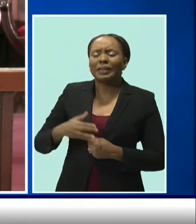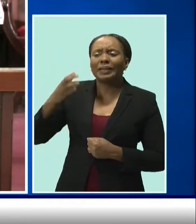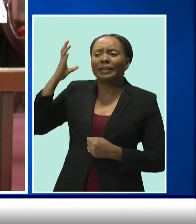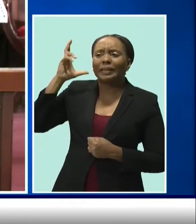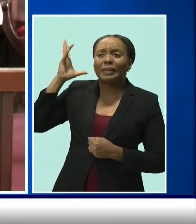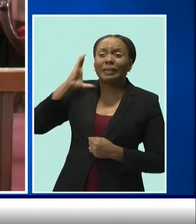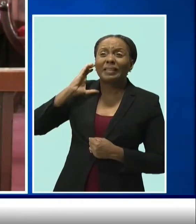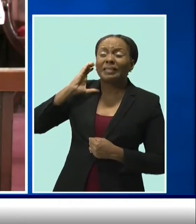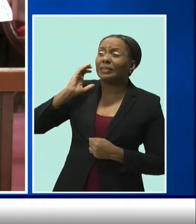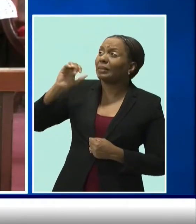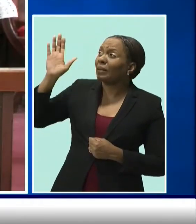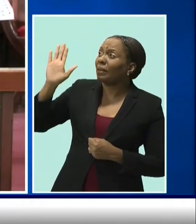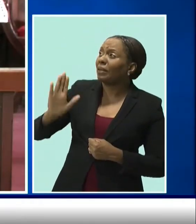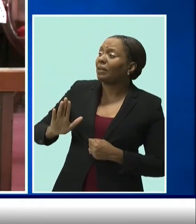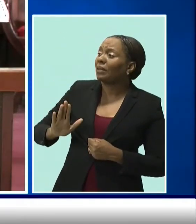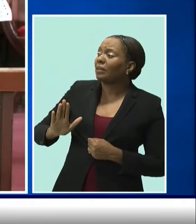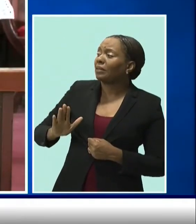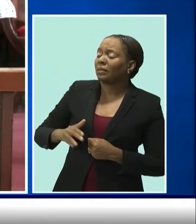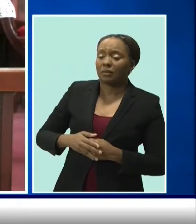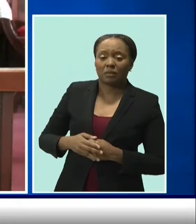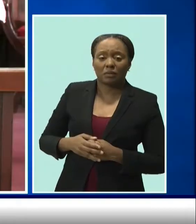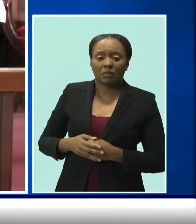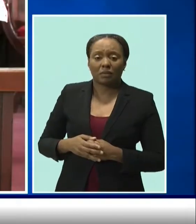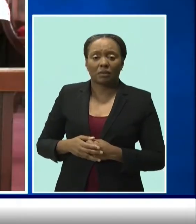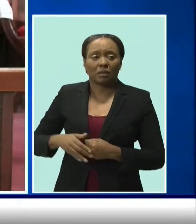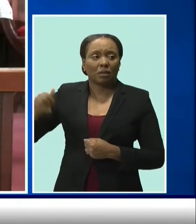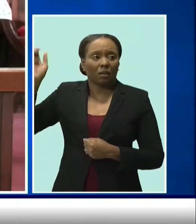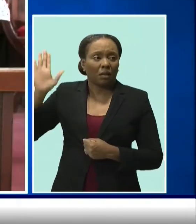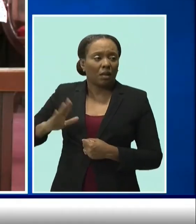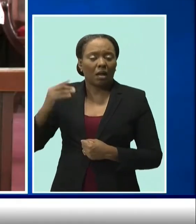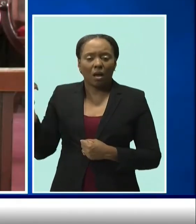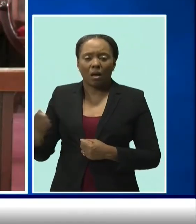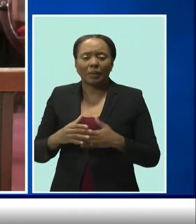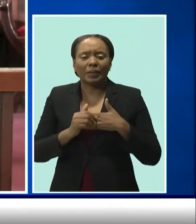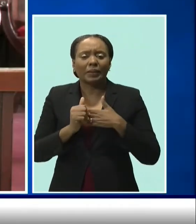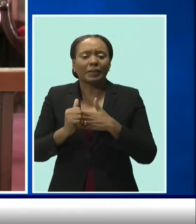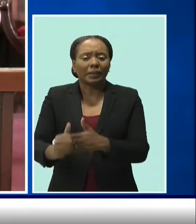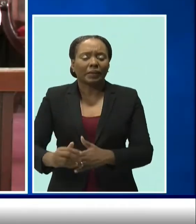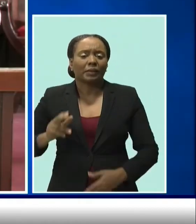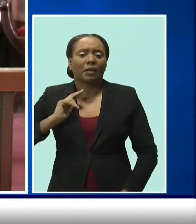this, and God always leads us in the right path.